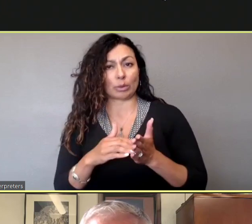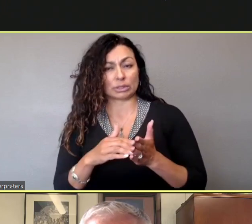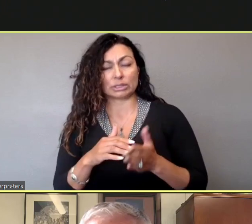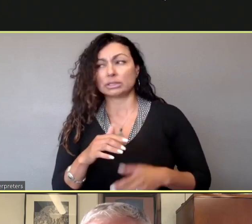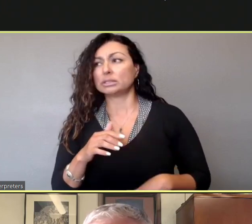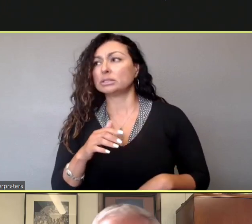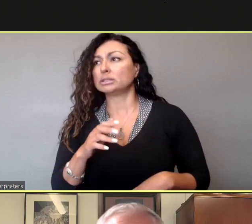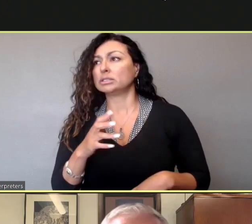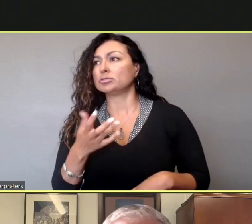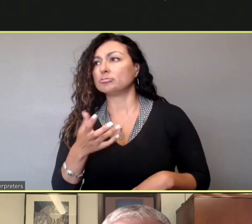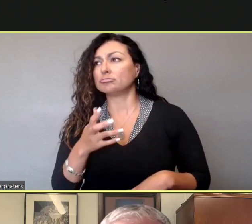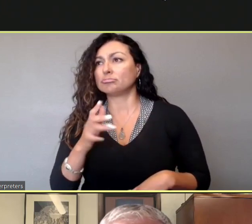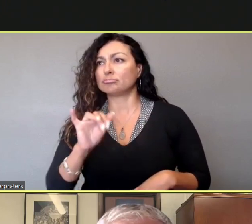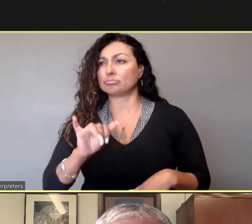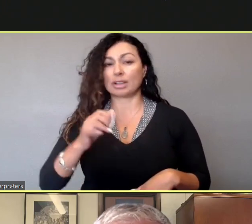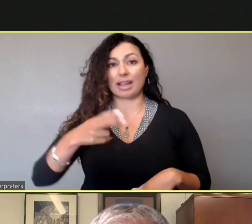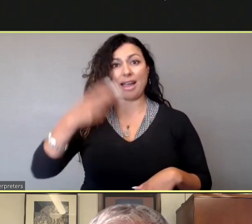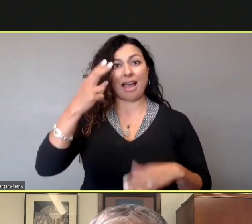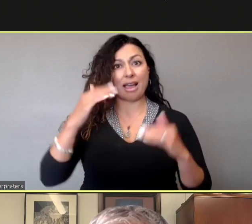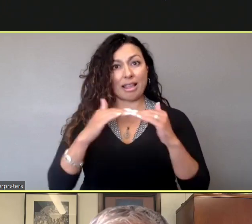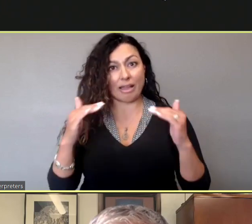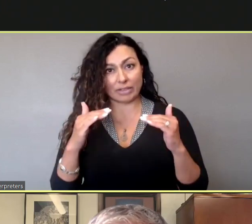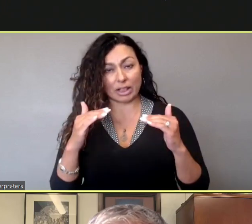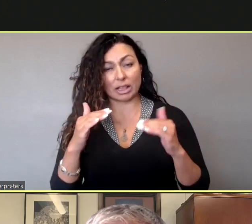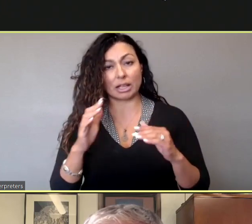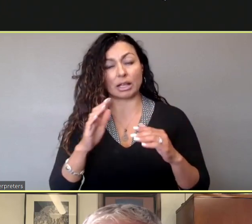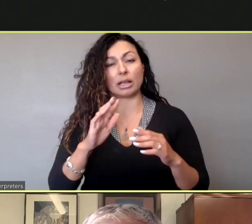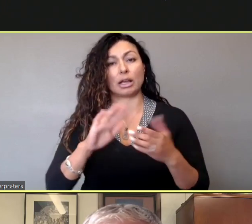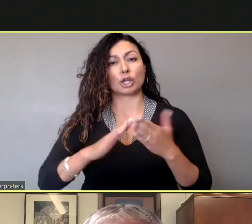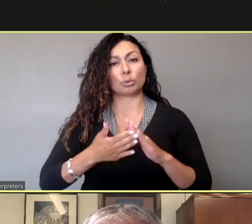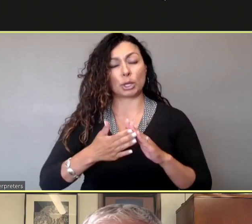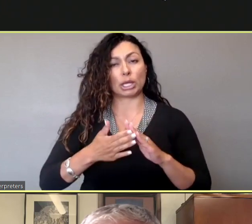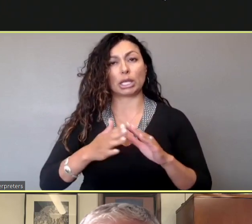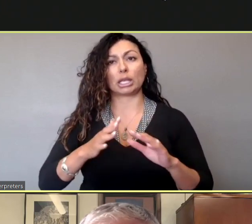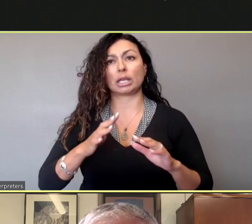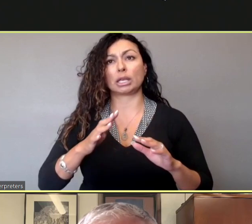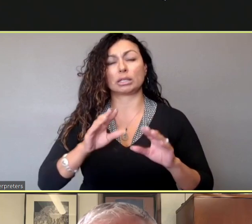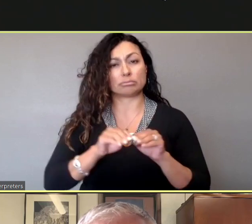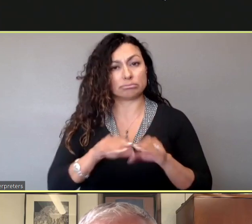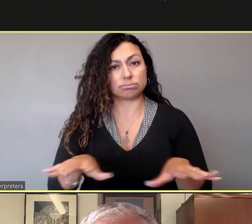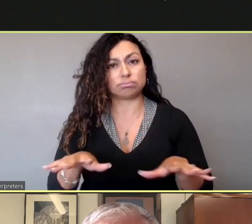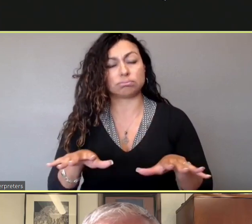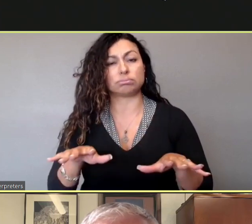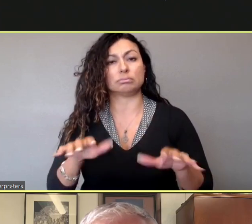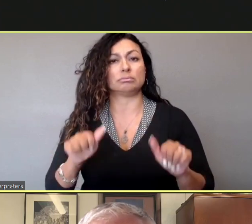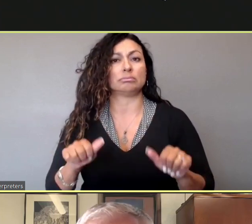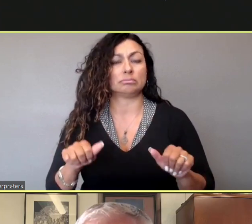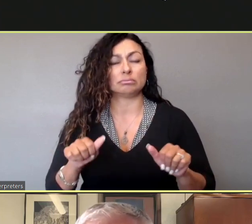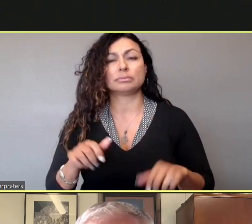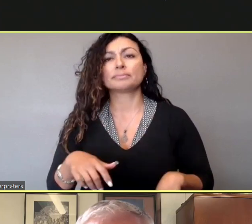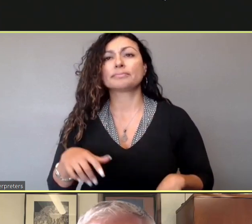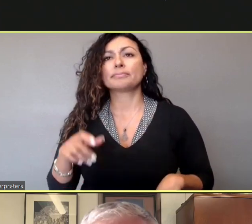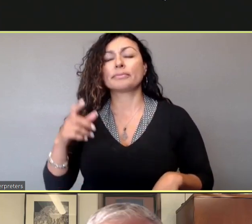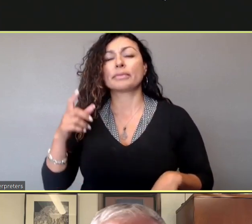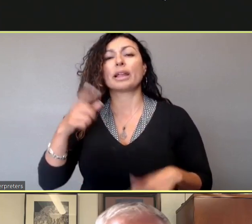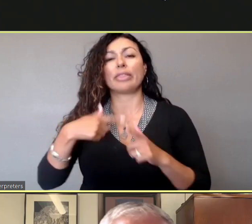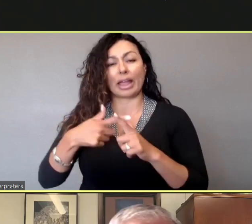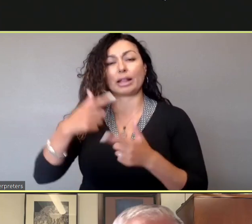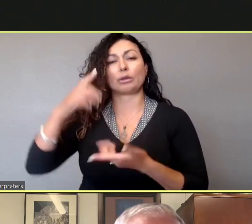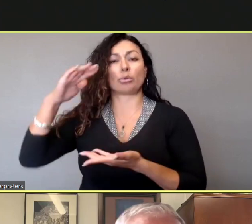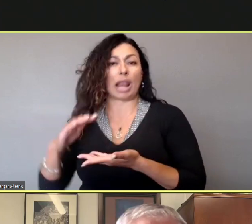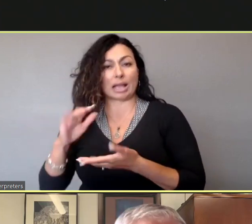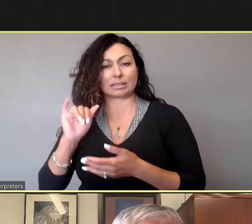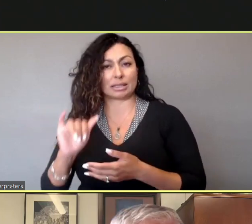a high level of community transmission. And they relaxed that requirement